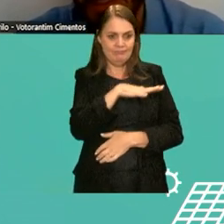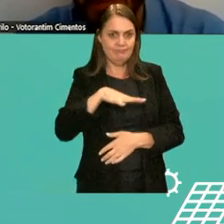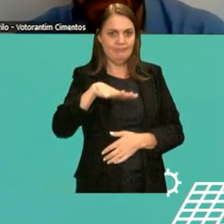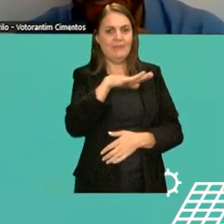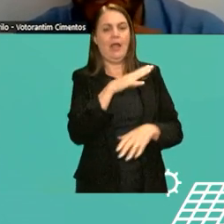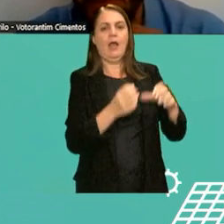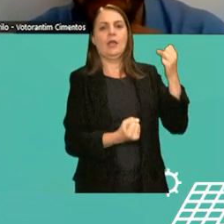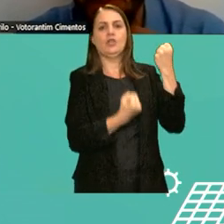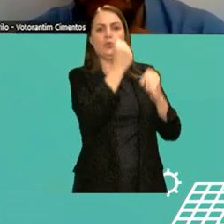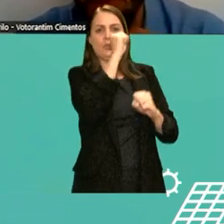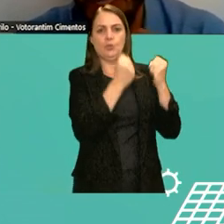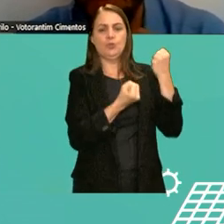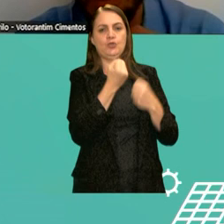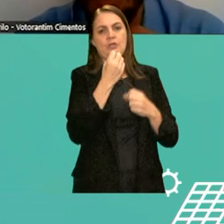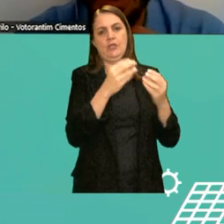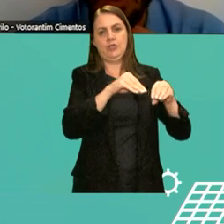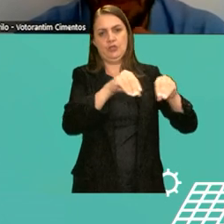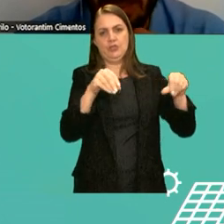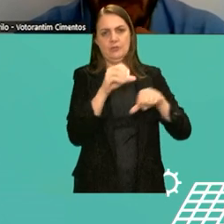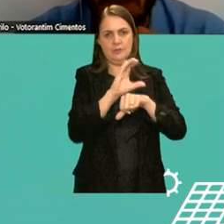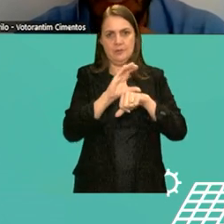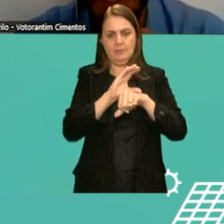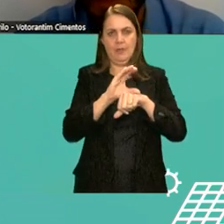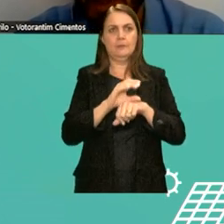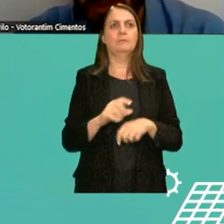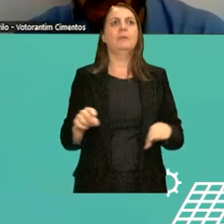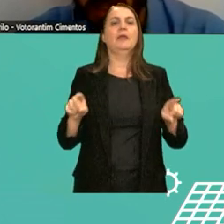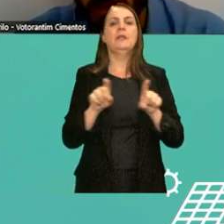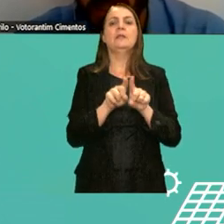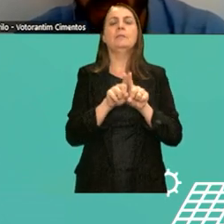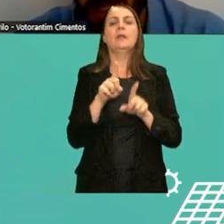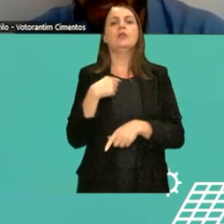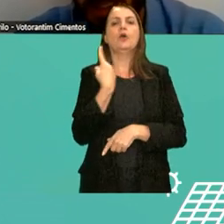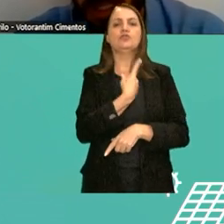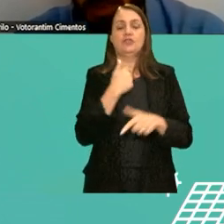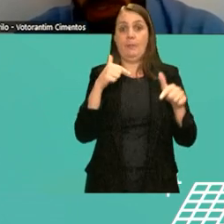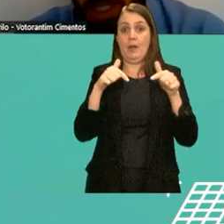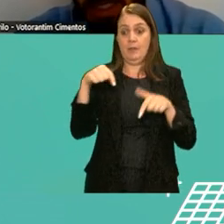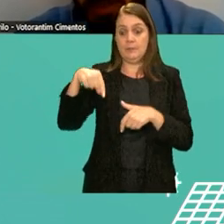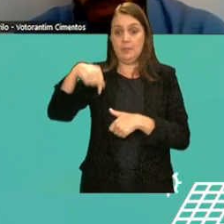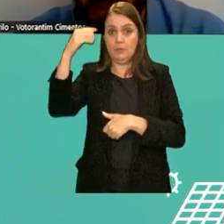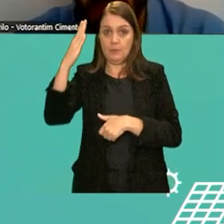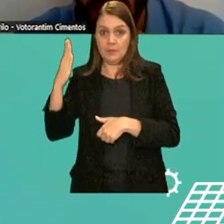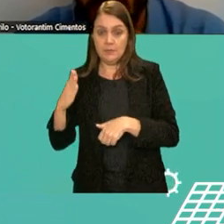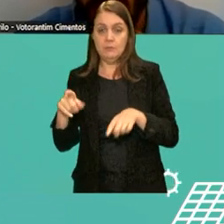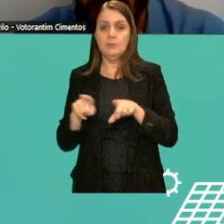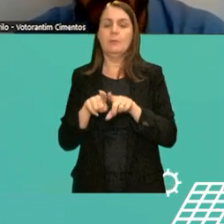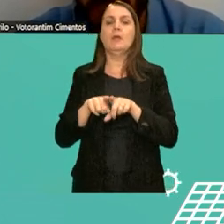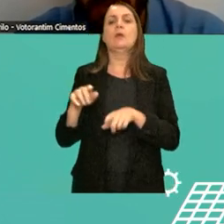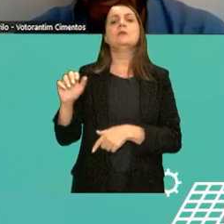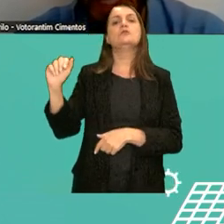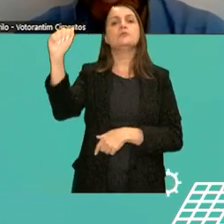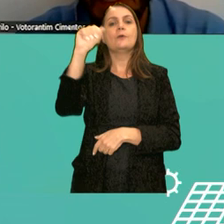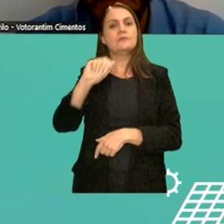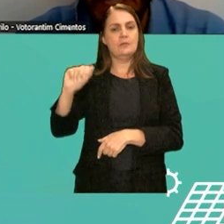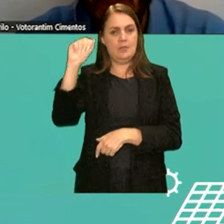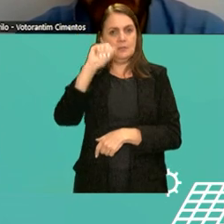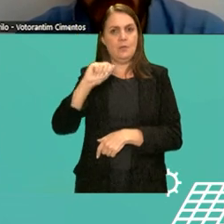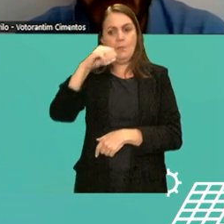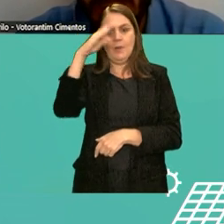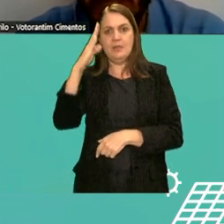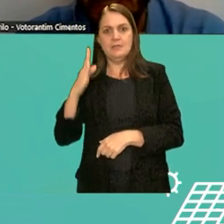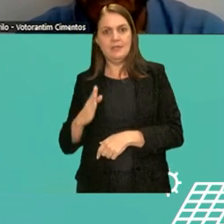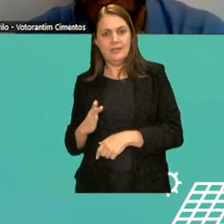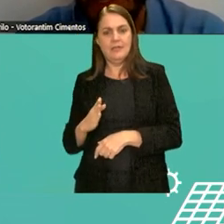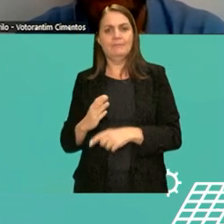together in our sector, in other players, in the companies, unions, and